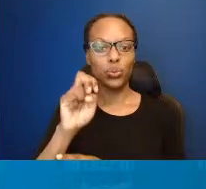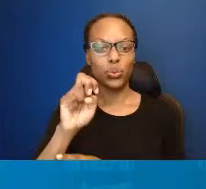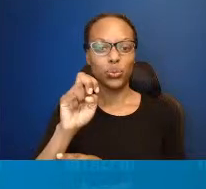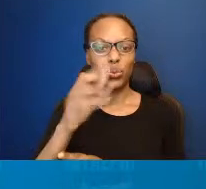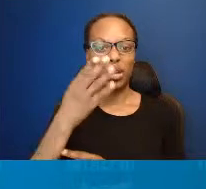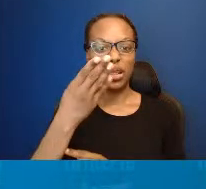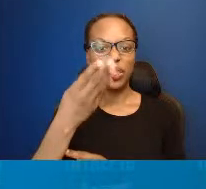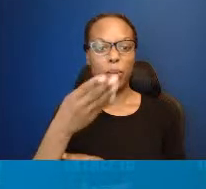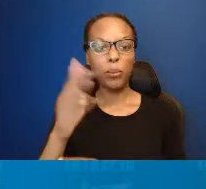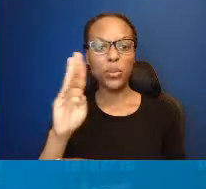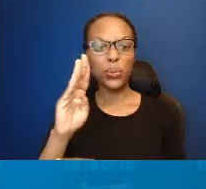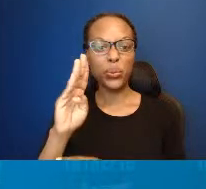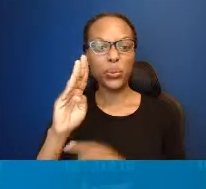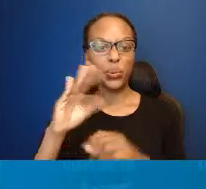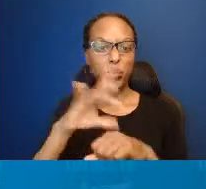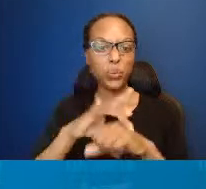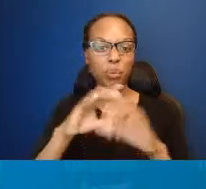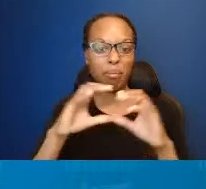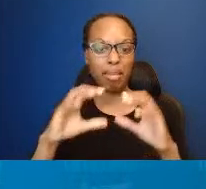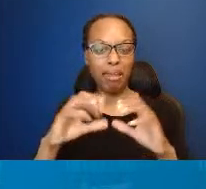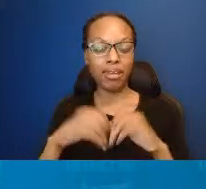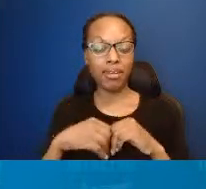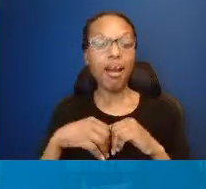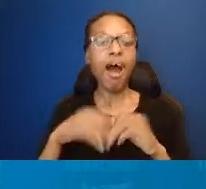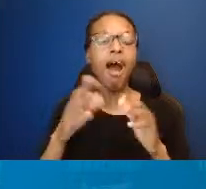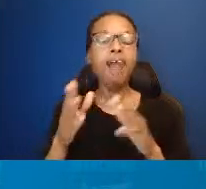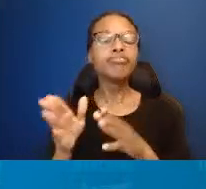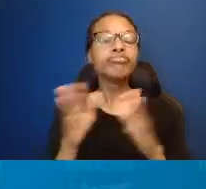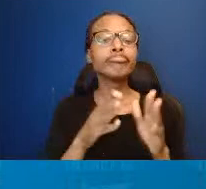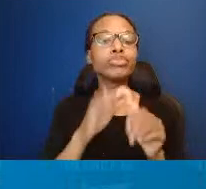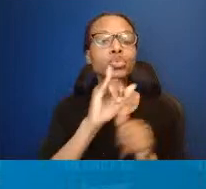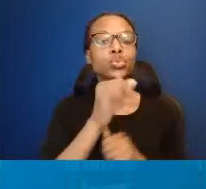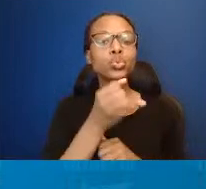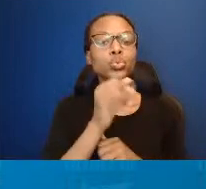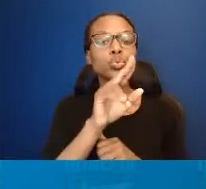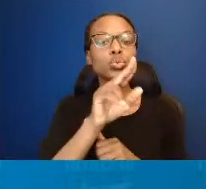Actually, let's check out Jupiter since it's right there. Let's check out Jupiter.